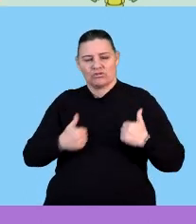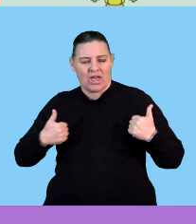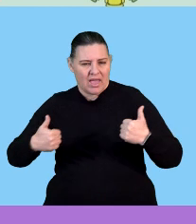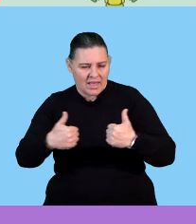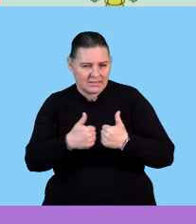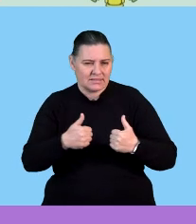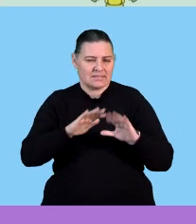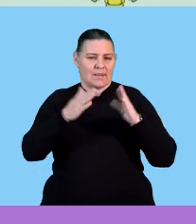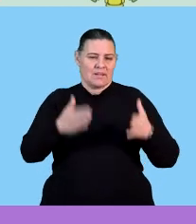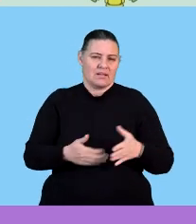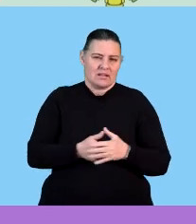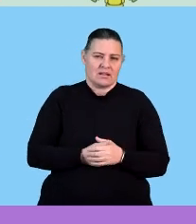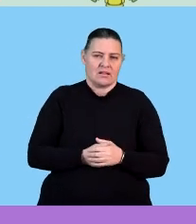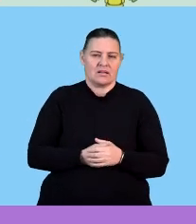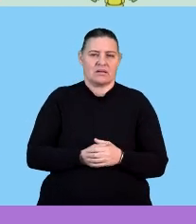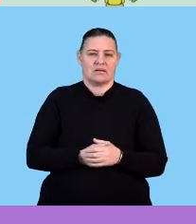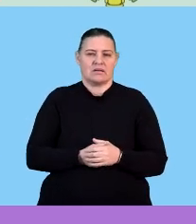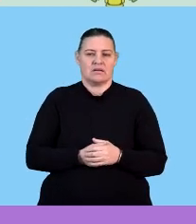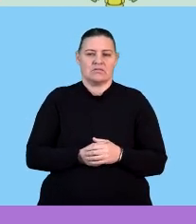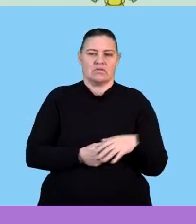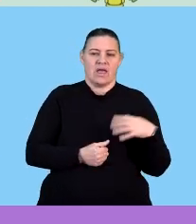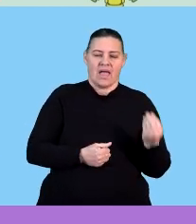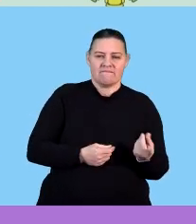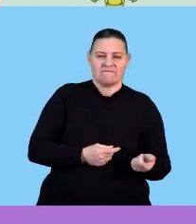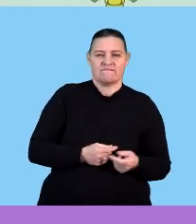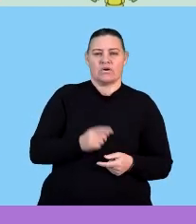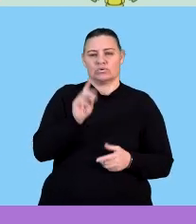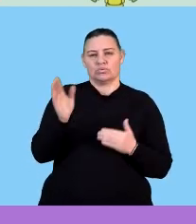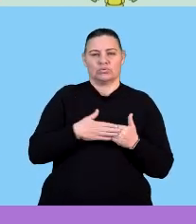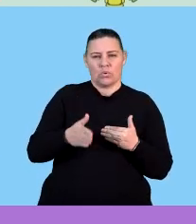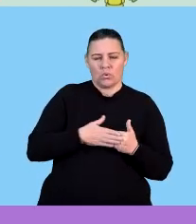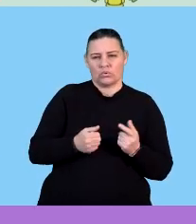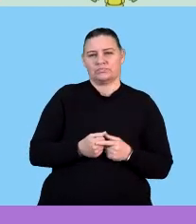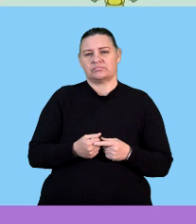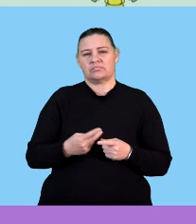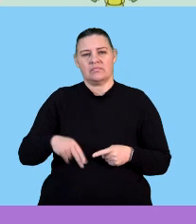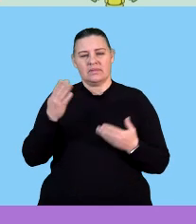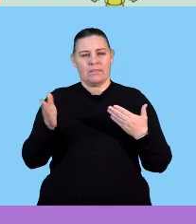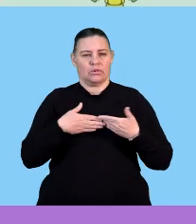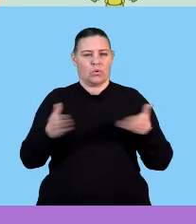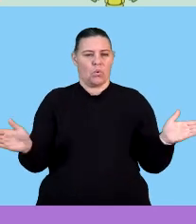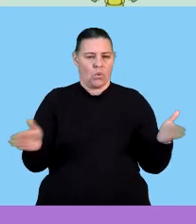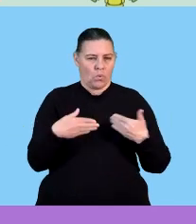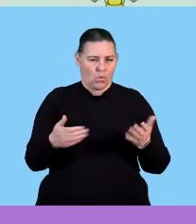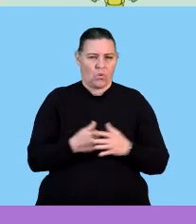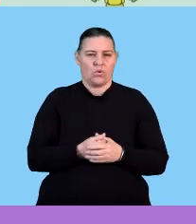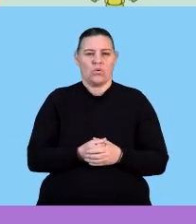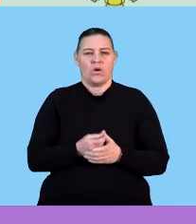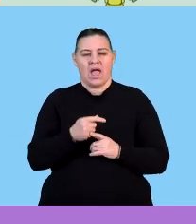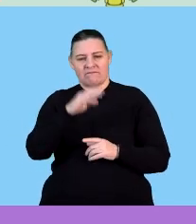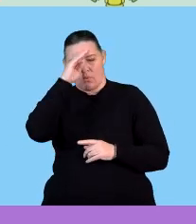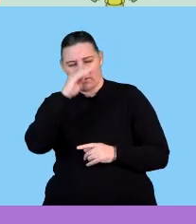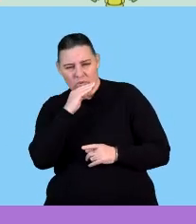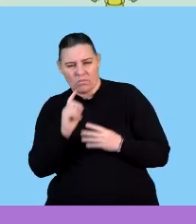got chairs around the table, all right? On this side, you've got 2 doors, double doors, all right? You've got a series